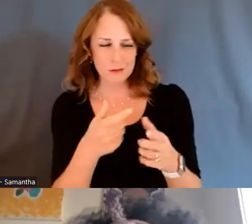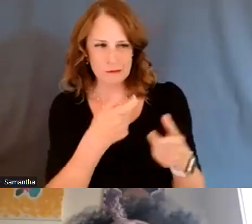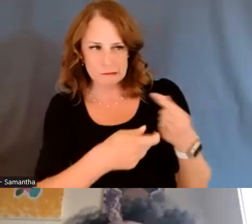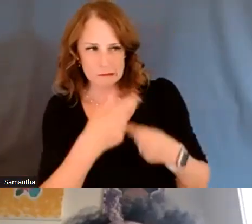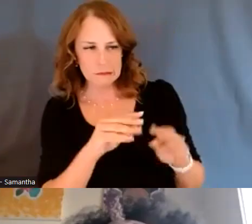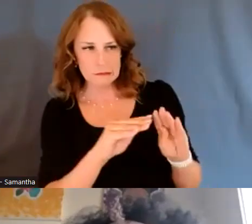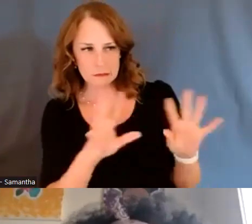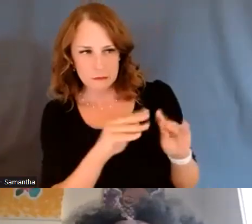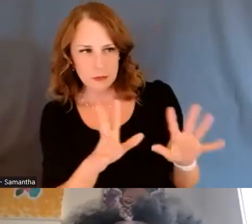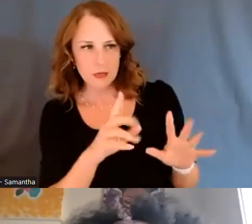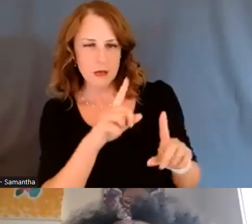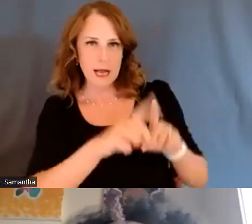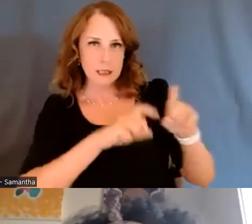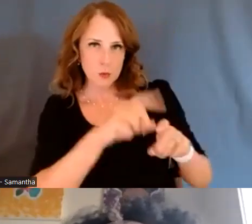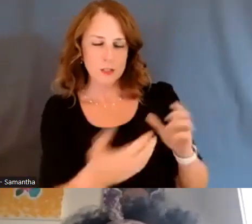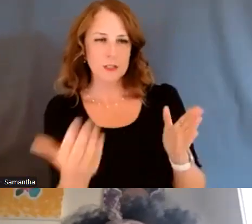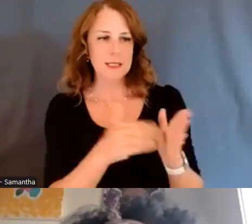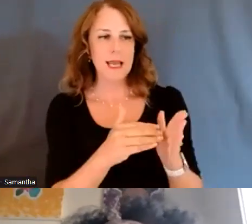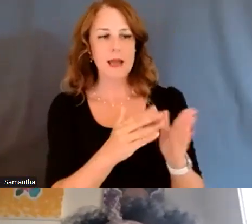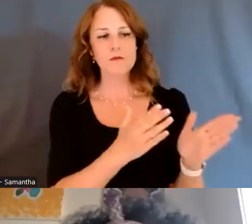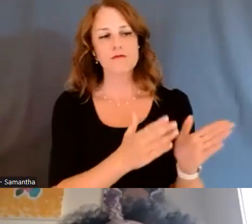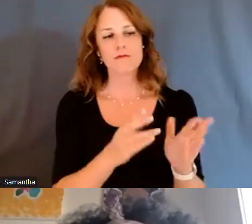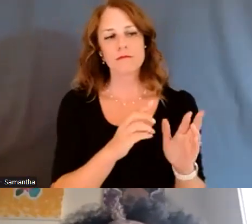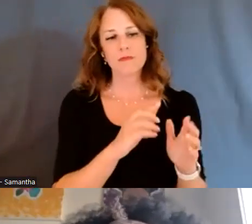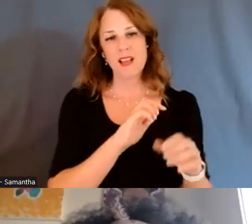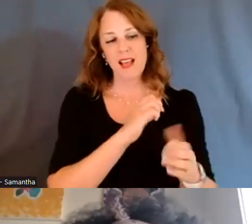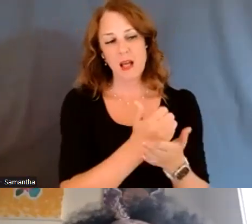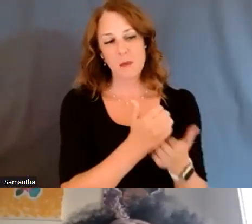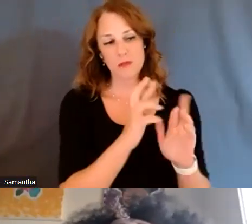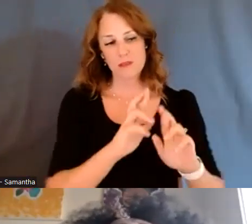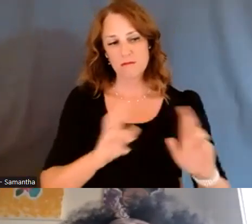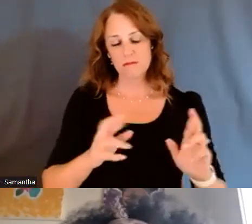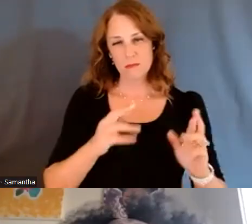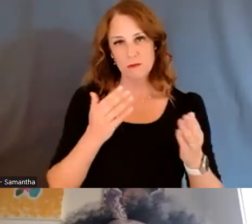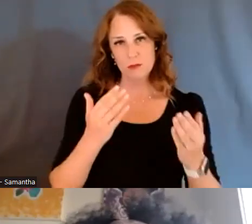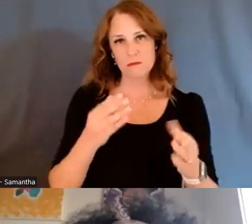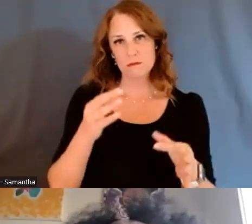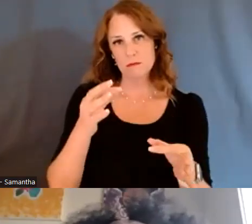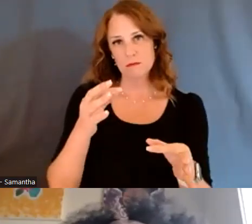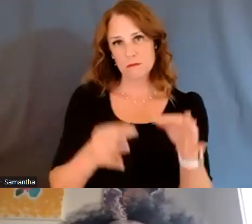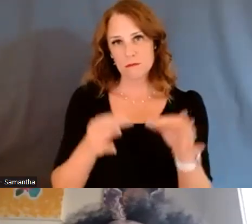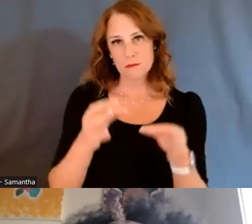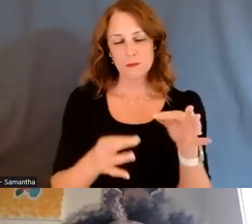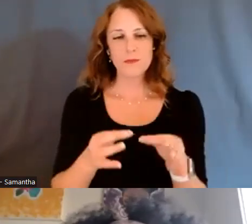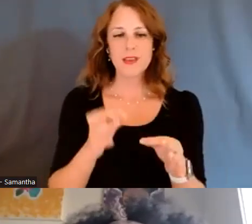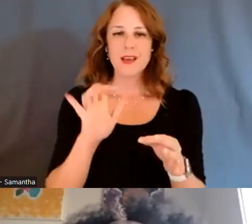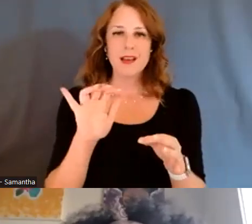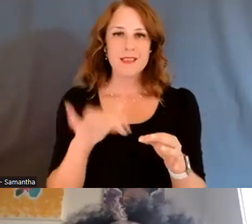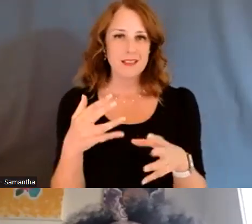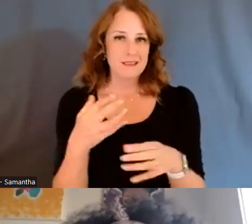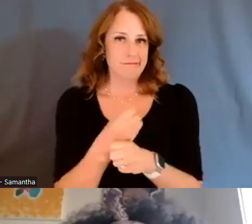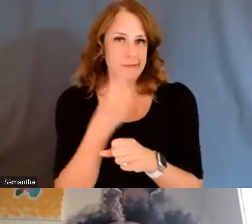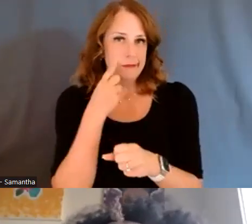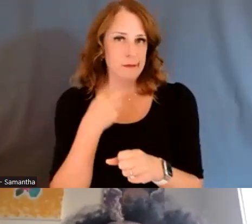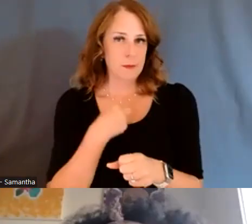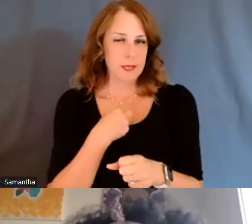of prepare you for what's next when it comes to a trial. That's usually the gist of it for me.